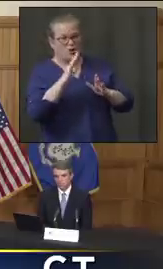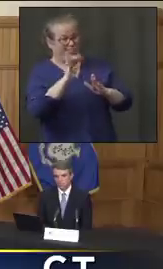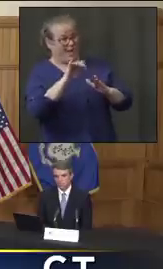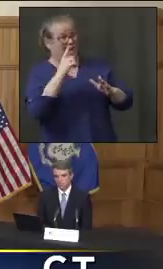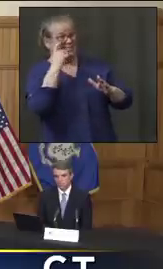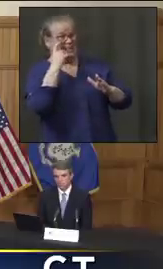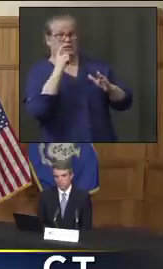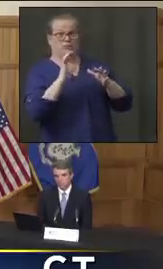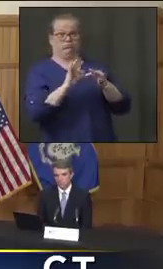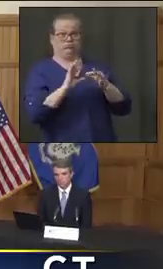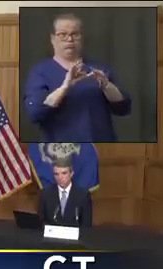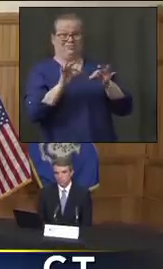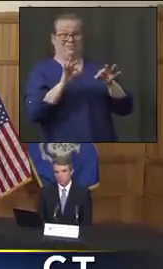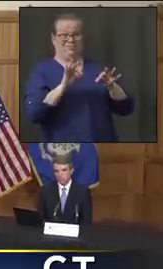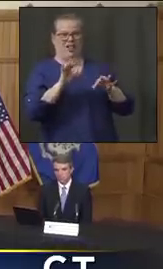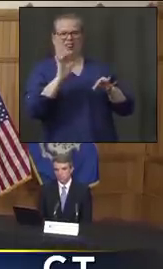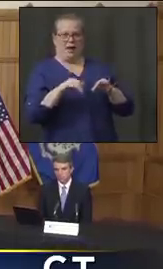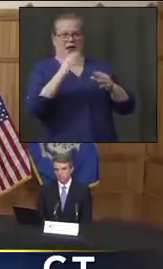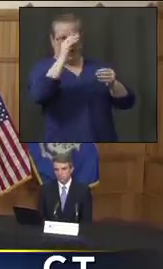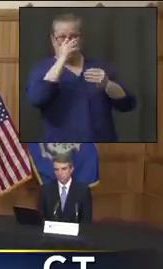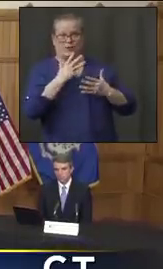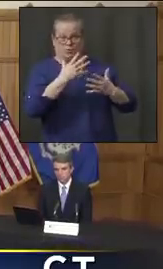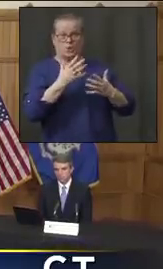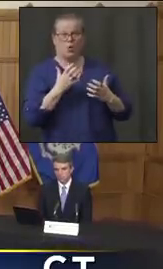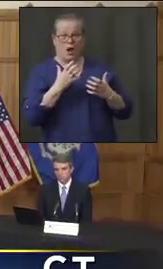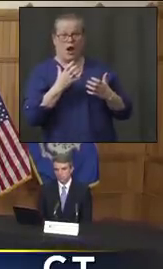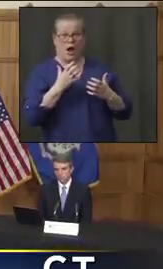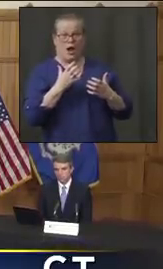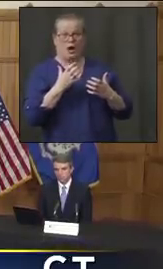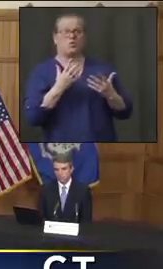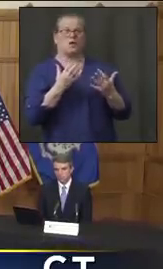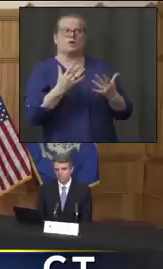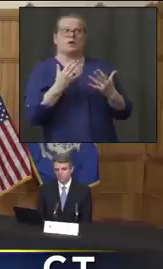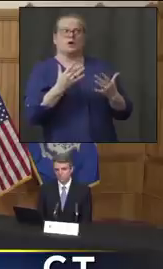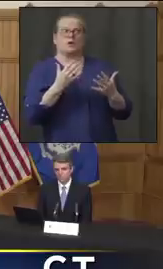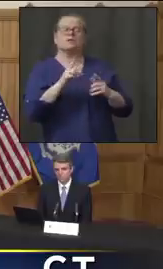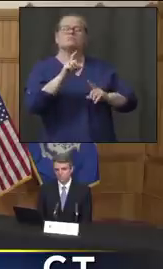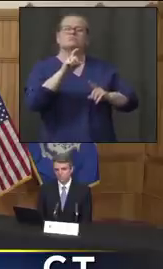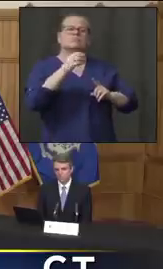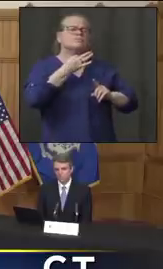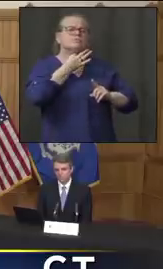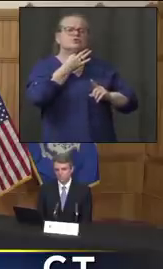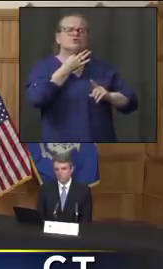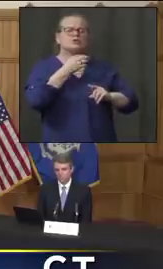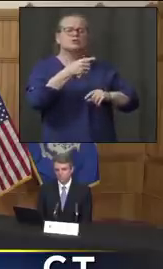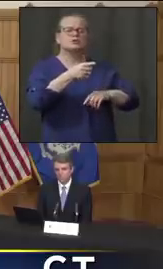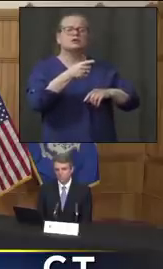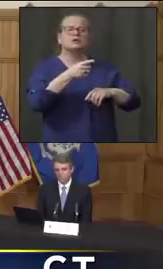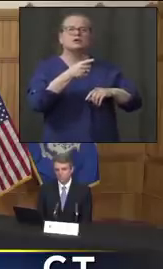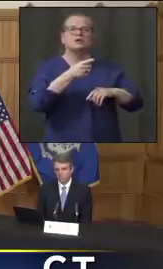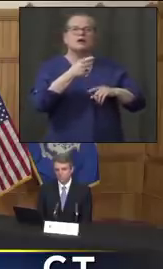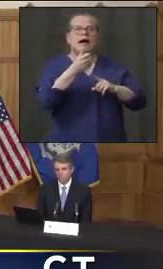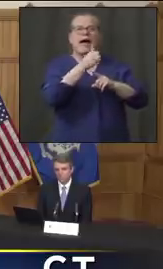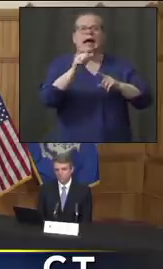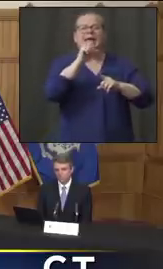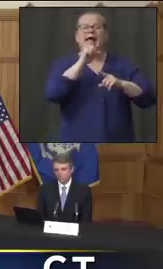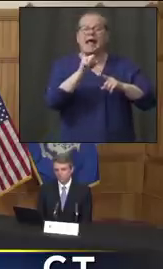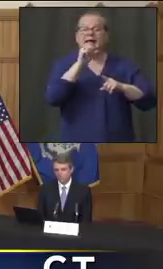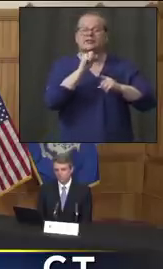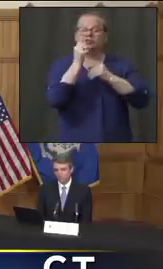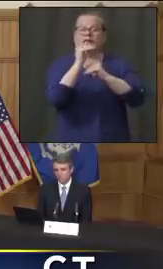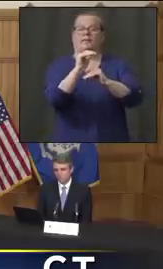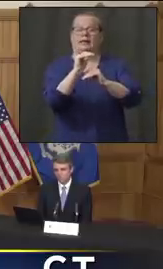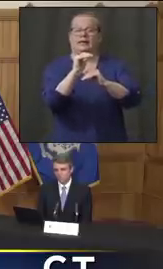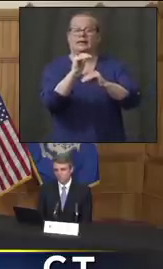into self-quarantine. Are there going to be any age restrictions on who's going to be able to go back? And if someone of